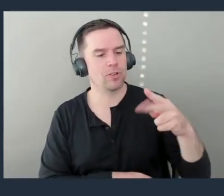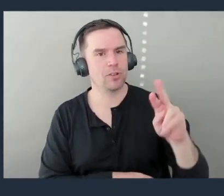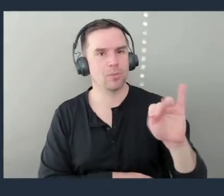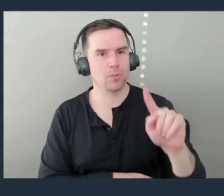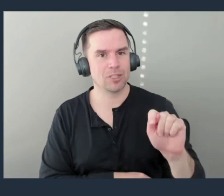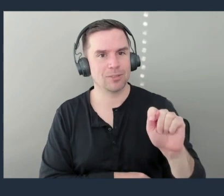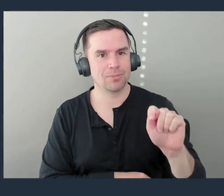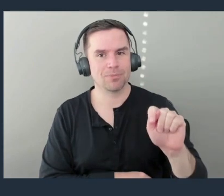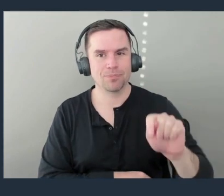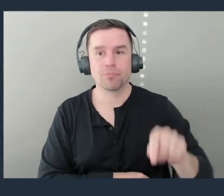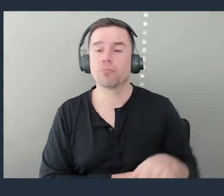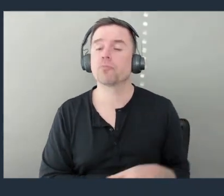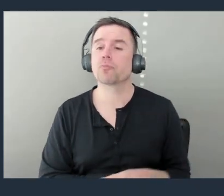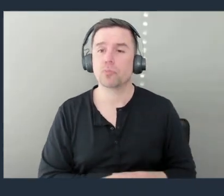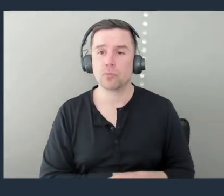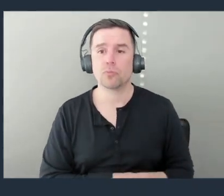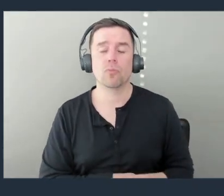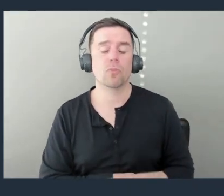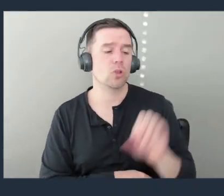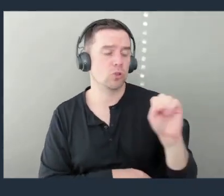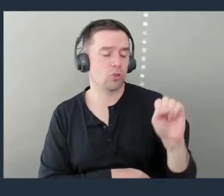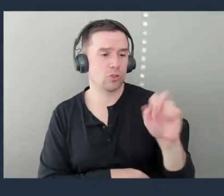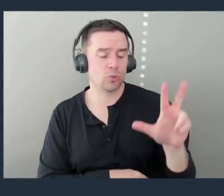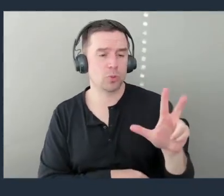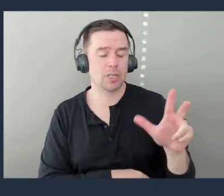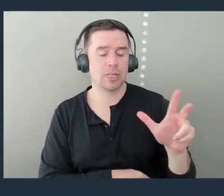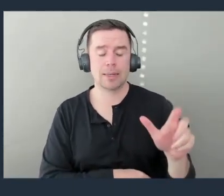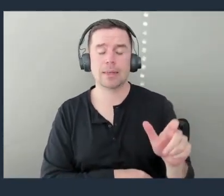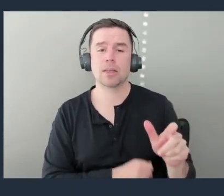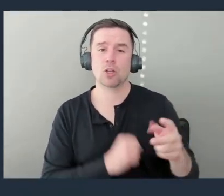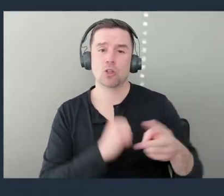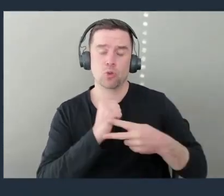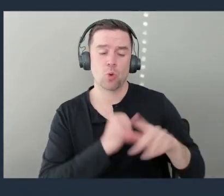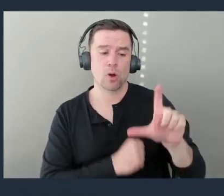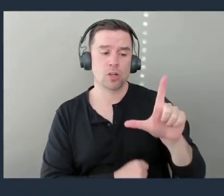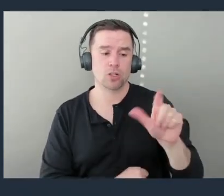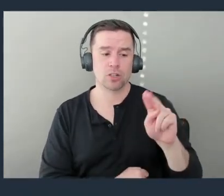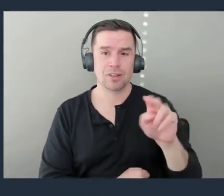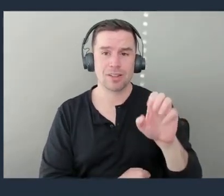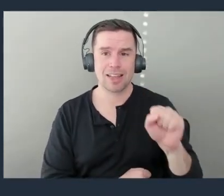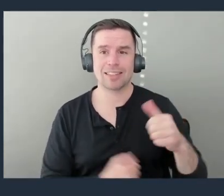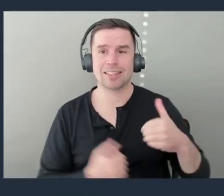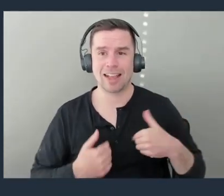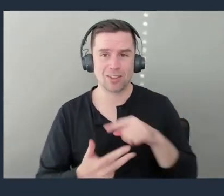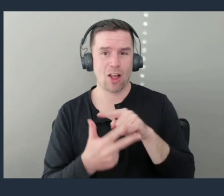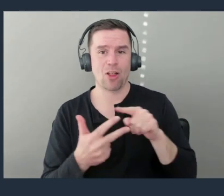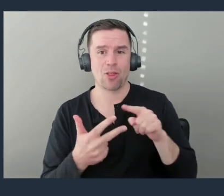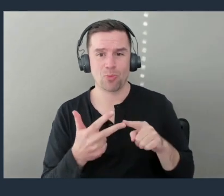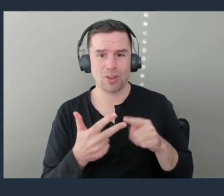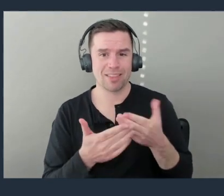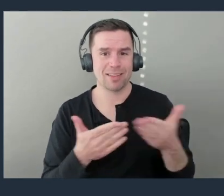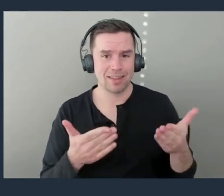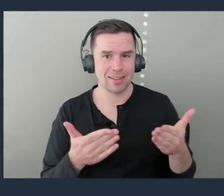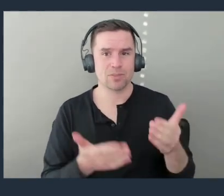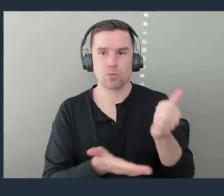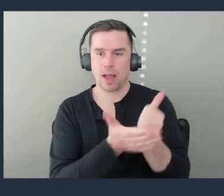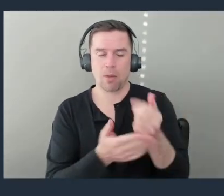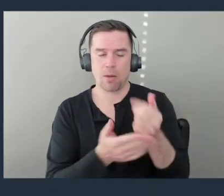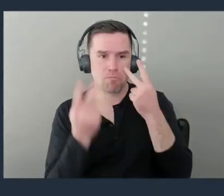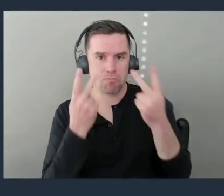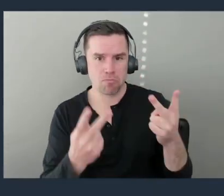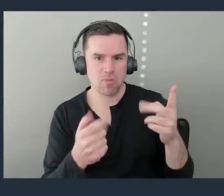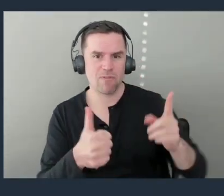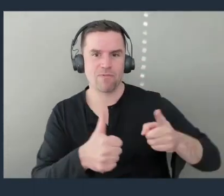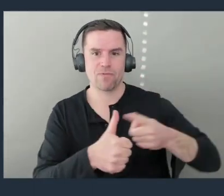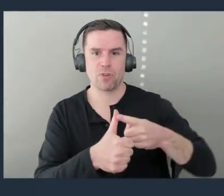Storage Lens has three options to view the metrics. The first and probably the most common one where customers start off